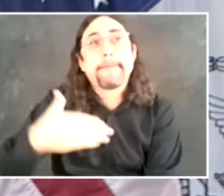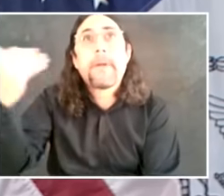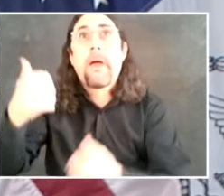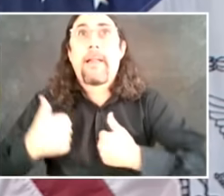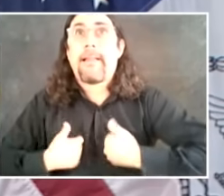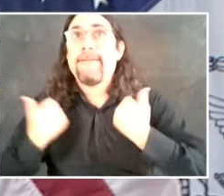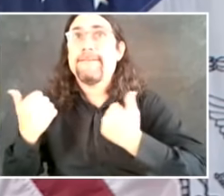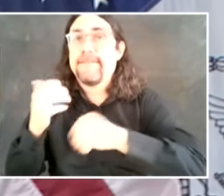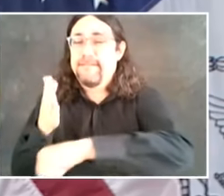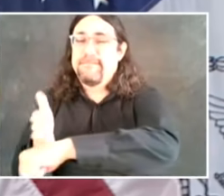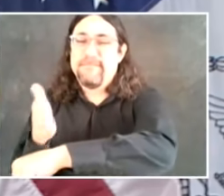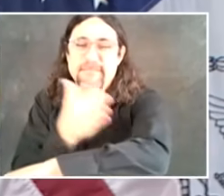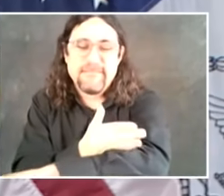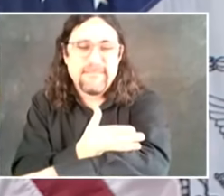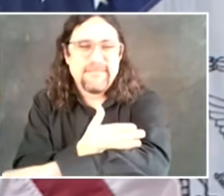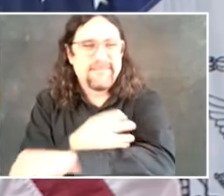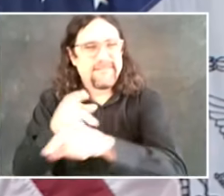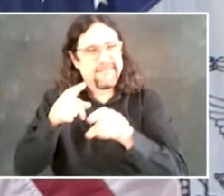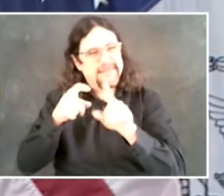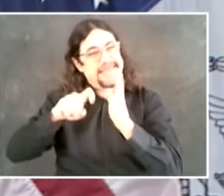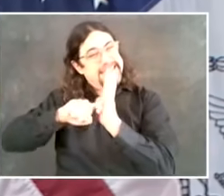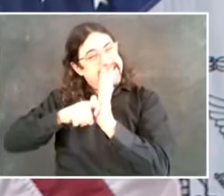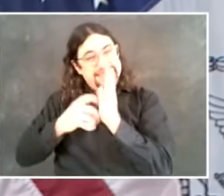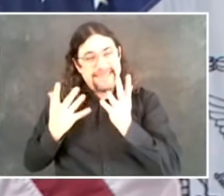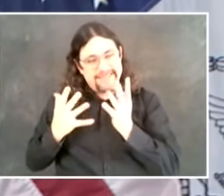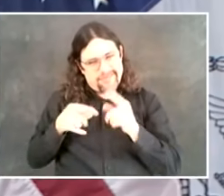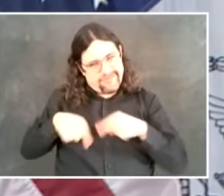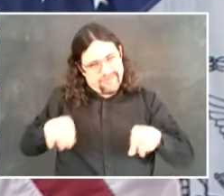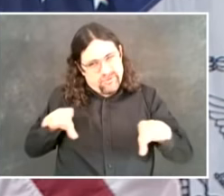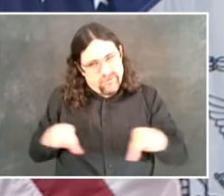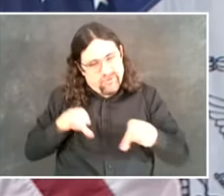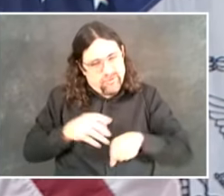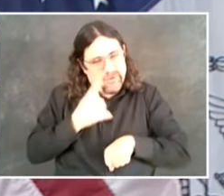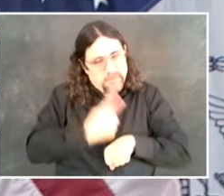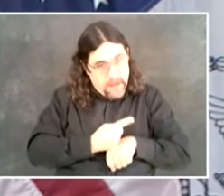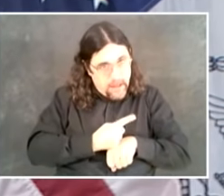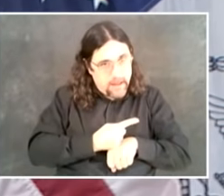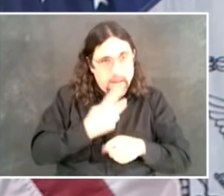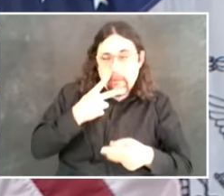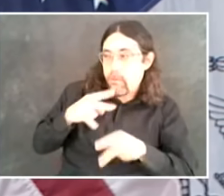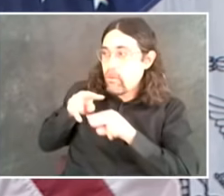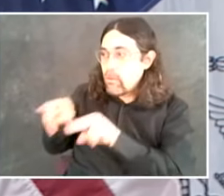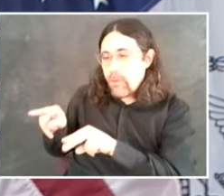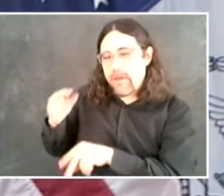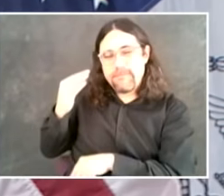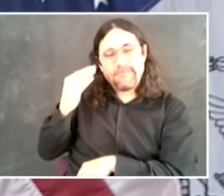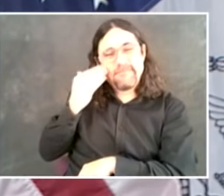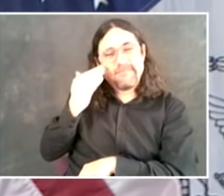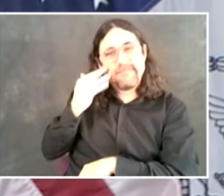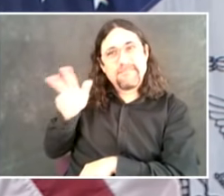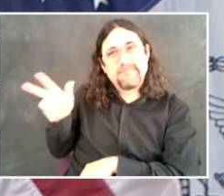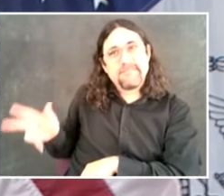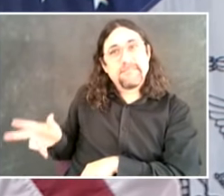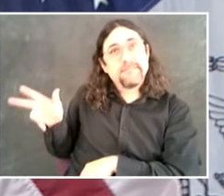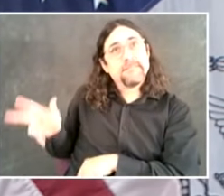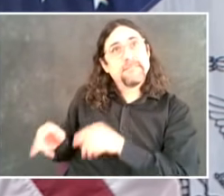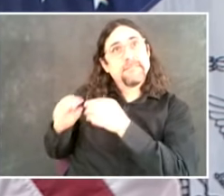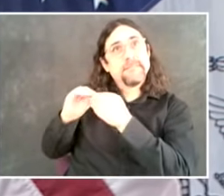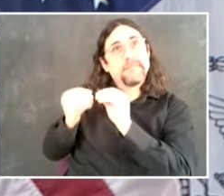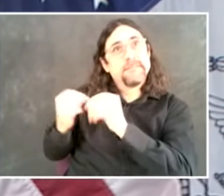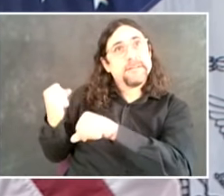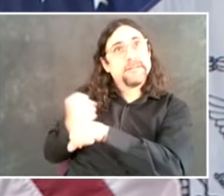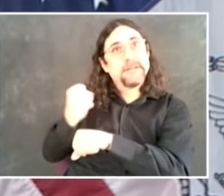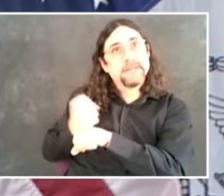seen over the last few weeks, and it's overwhelmingly good news. We know we're not out of the woods yet, but it's good news for sure.